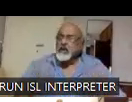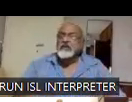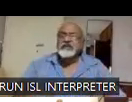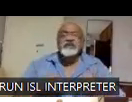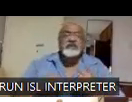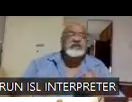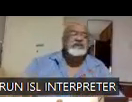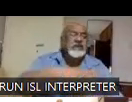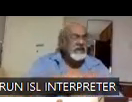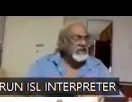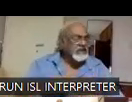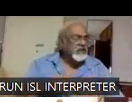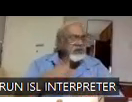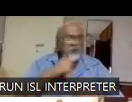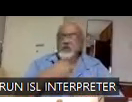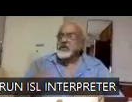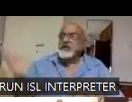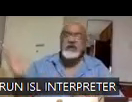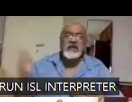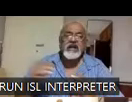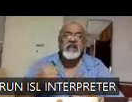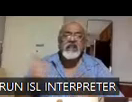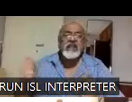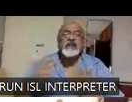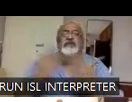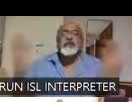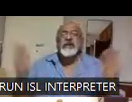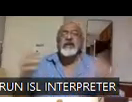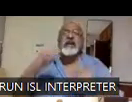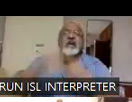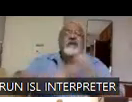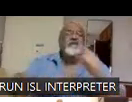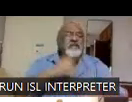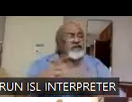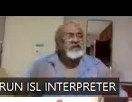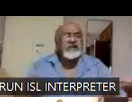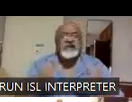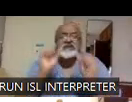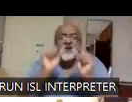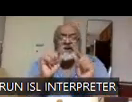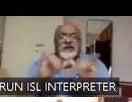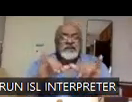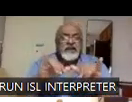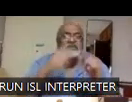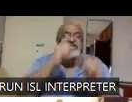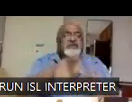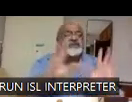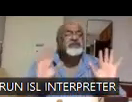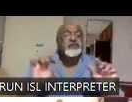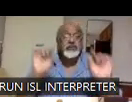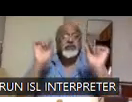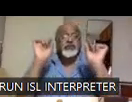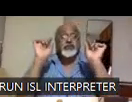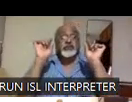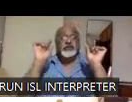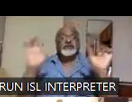like my counterparts here in my newspaper company, if we create a little space for you, then we can truly become